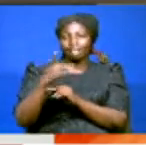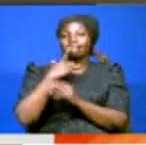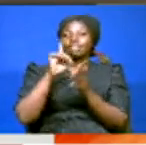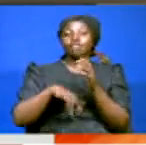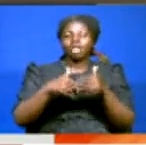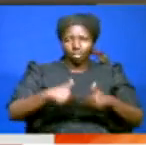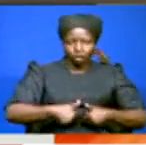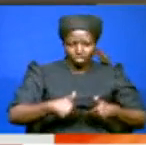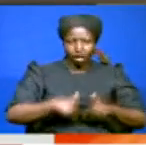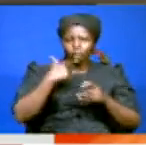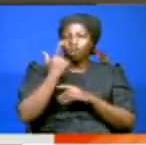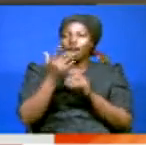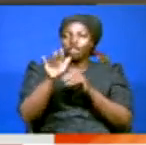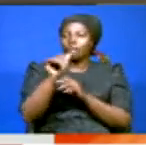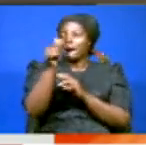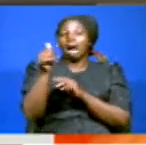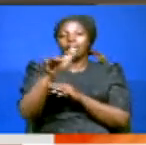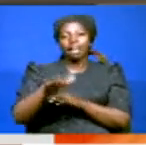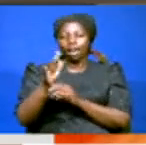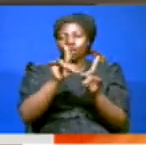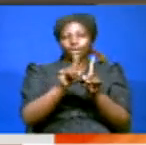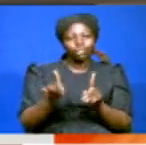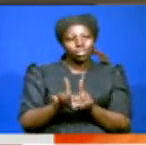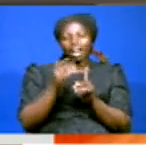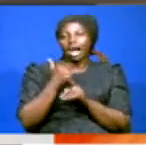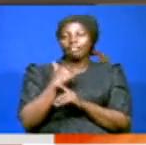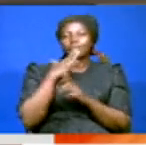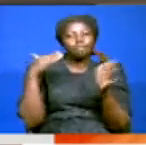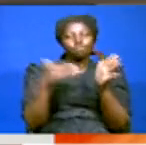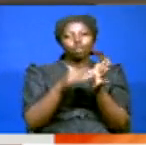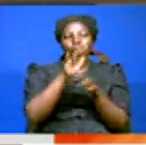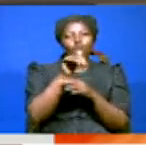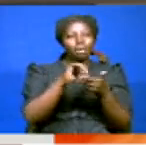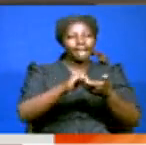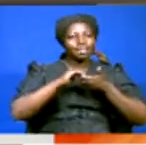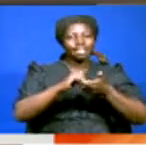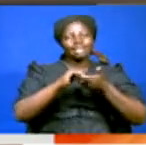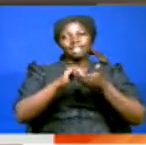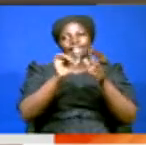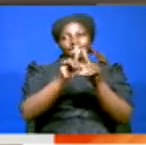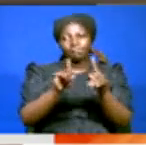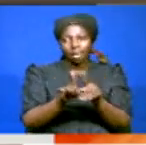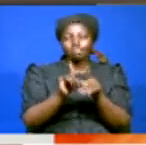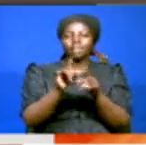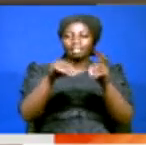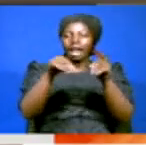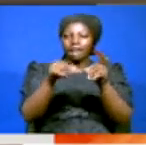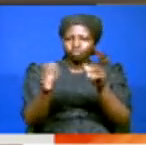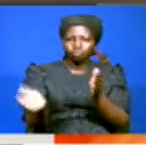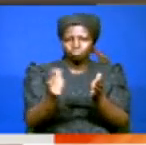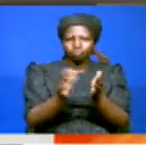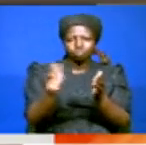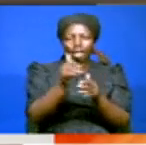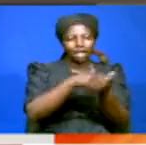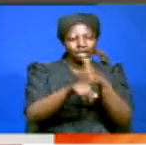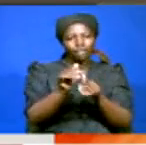deemed to come from other areas have also been barred from engaging in sand loading activities, rendering over